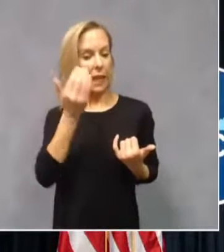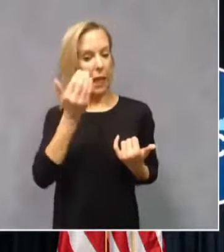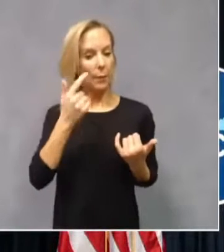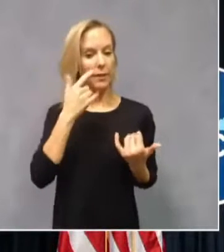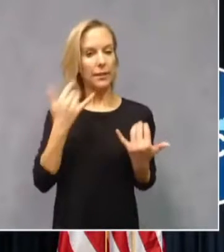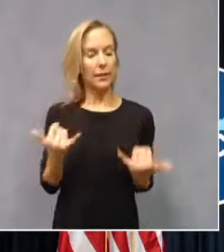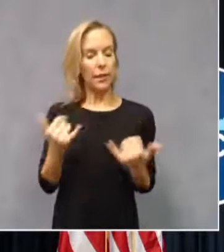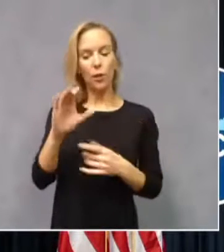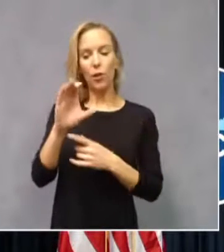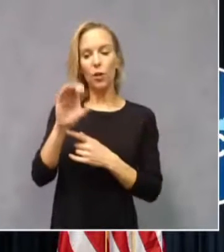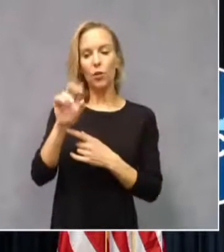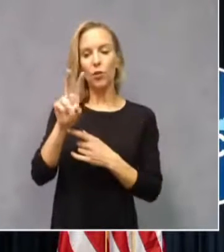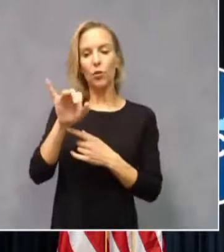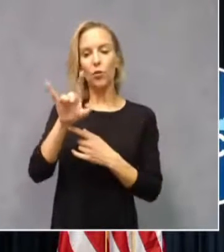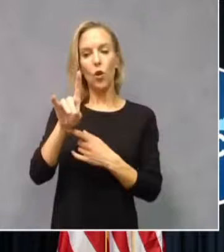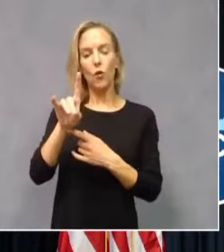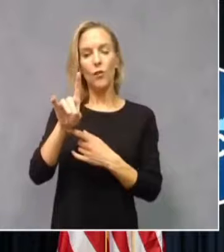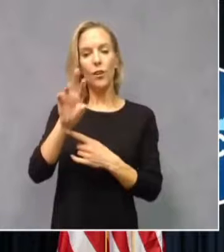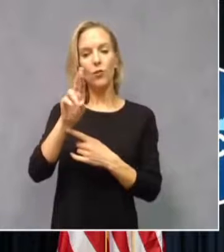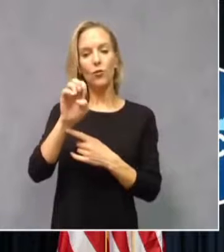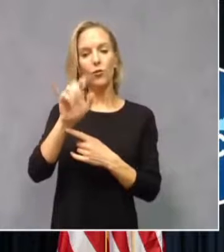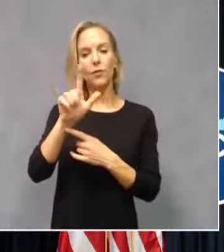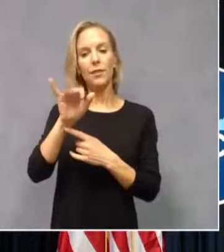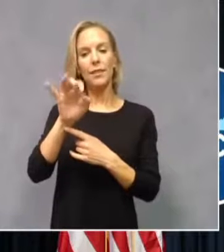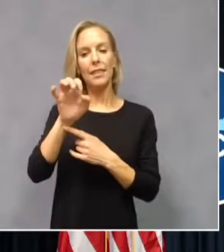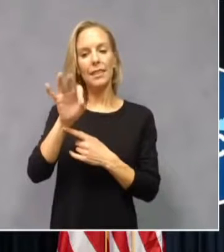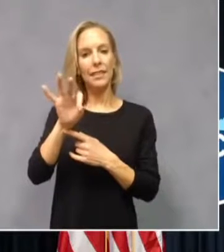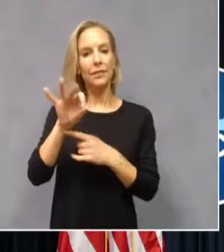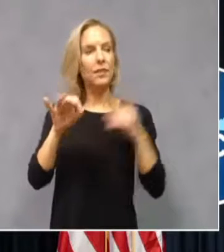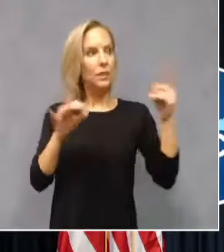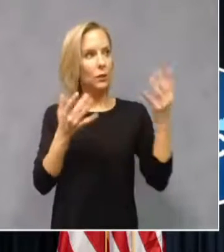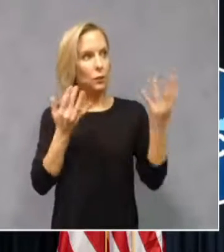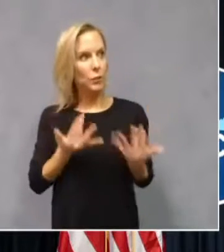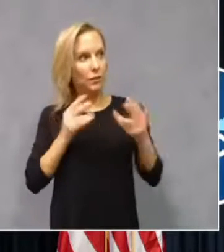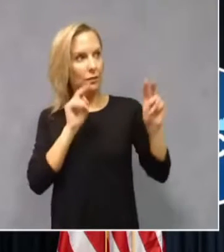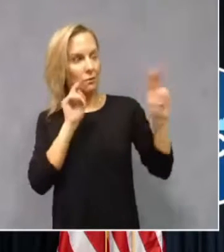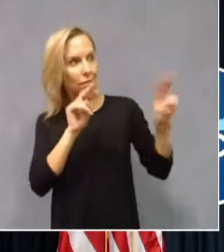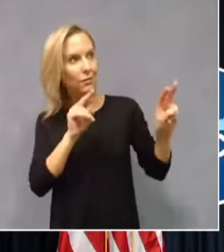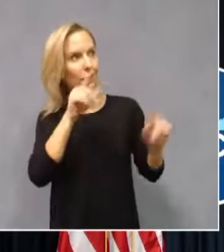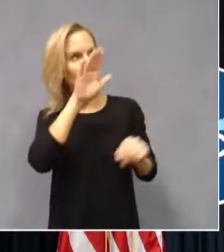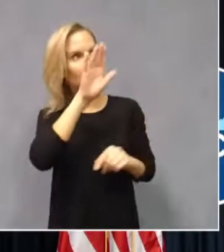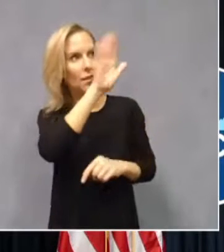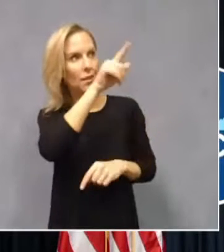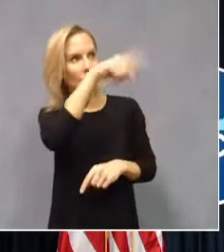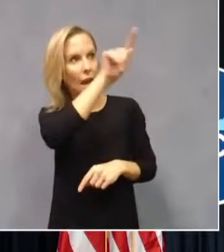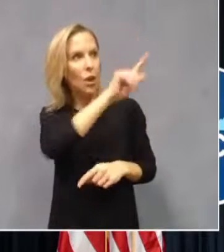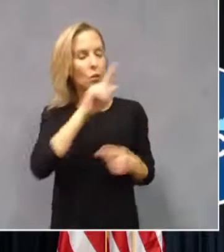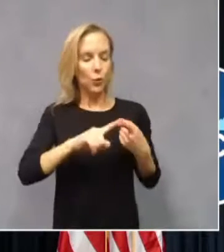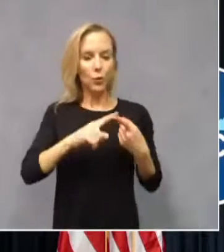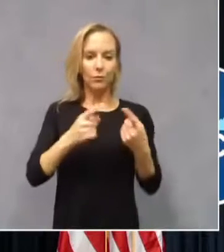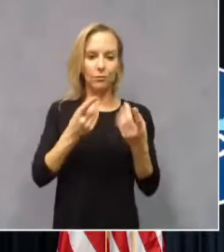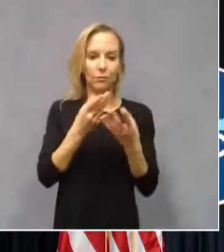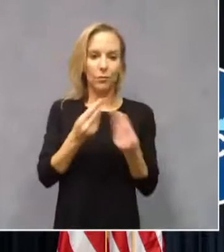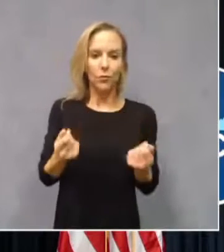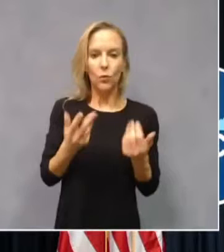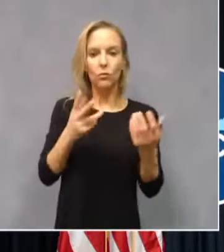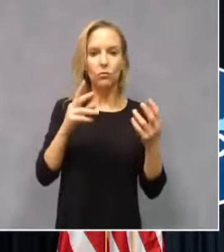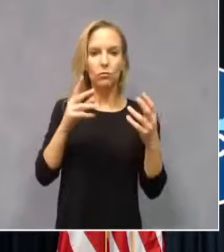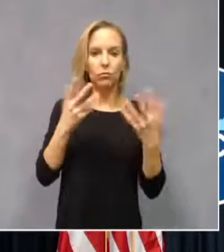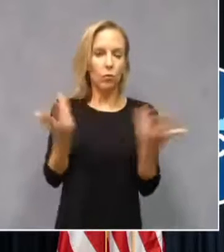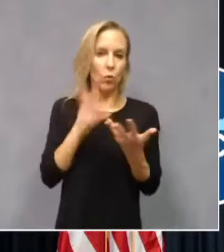now, congressional leadership is meeting with Secretary Mnuchin to try to hammer out a deal. But new reporting suggests